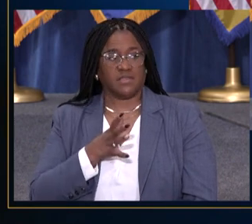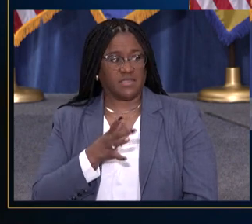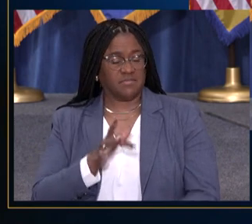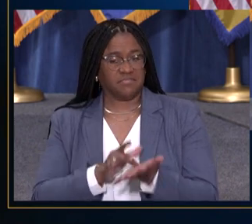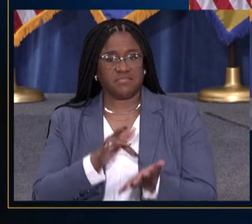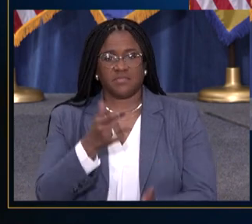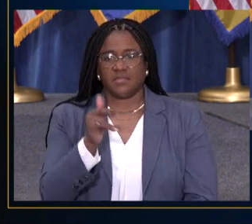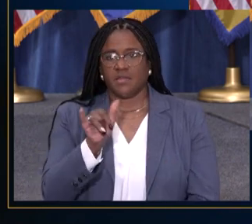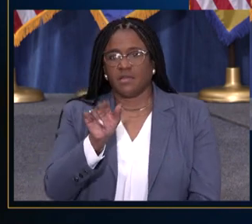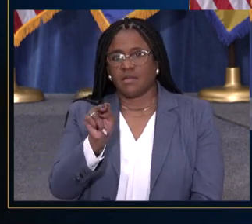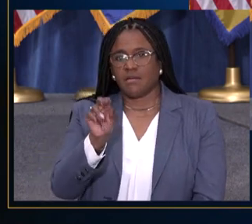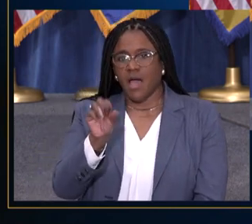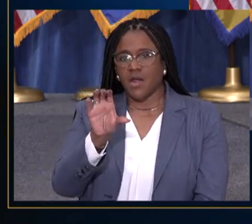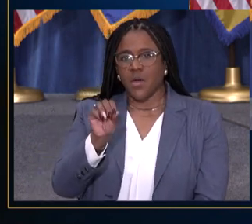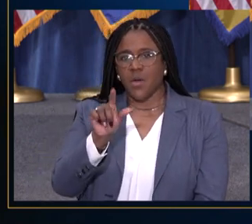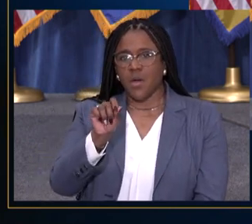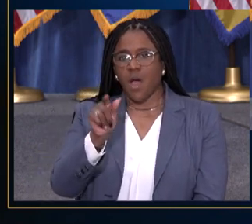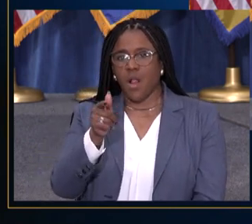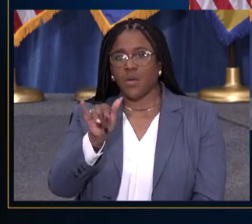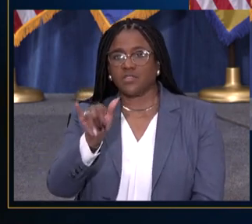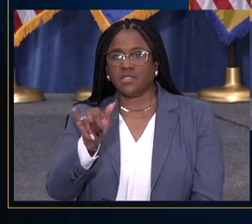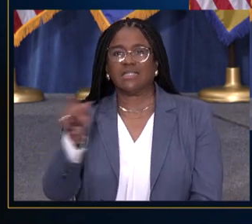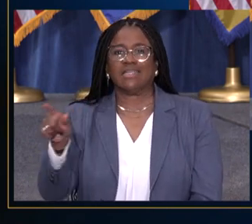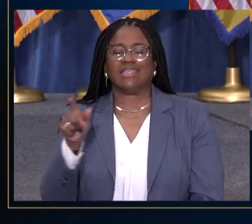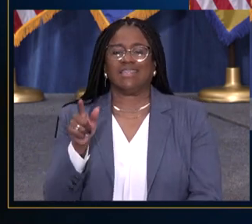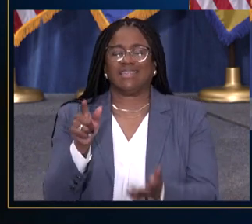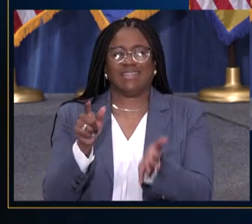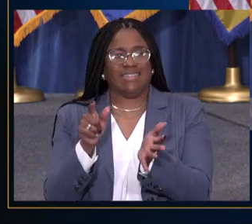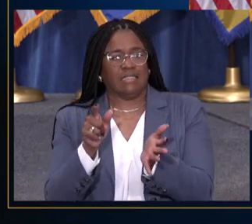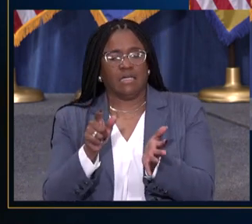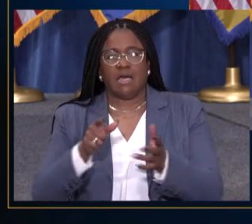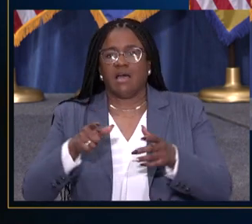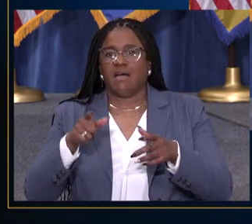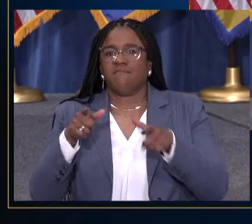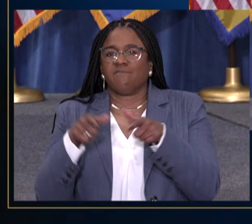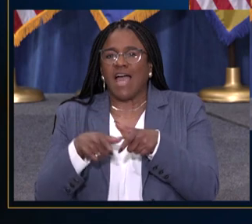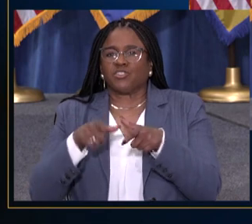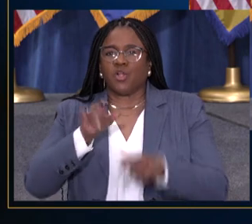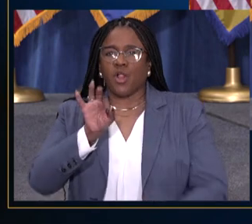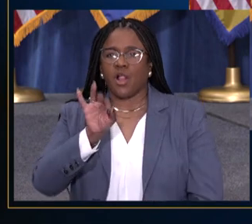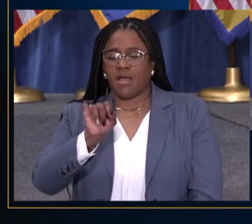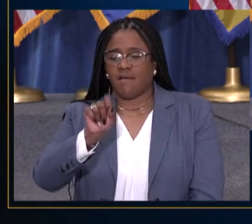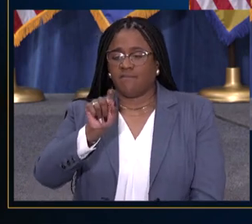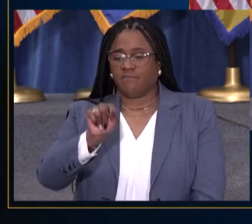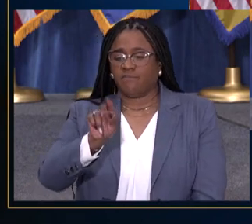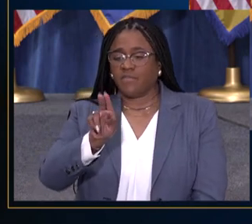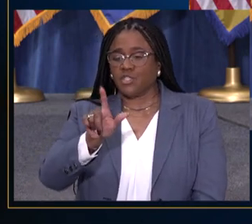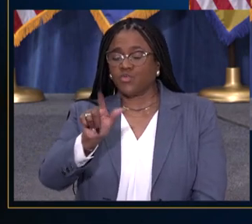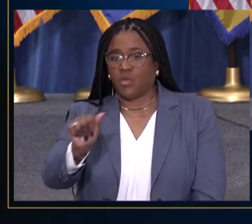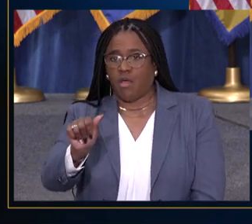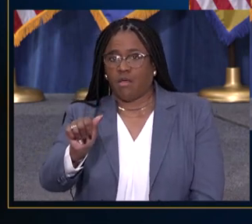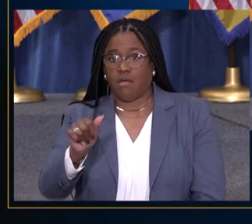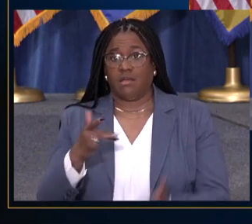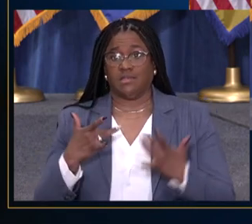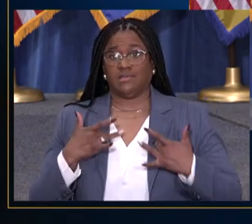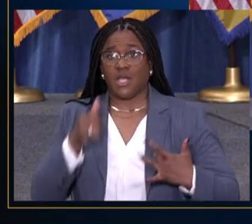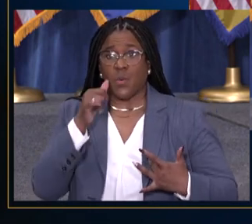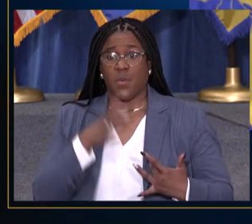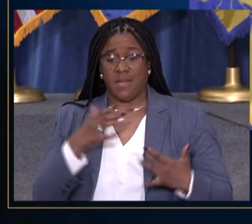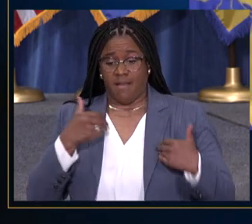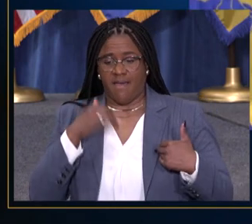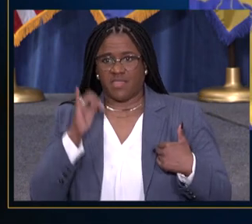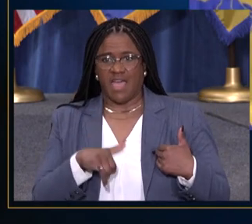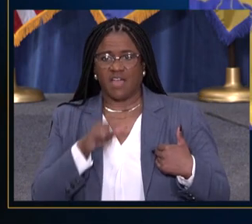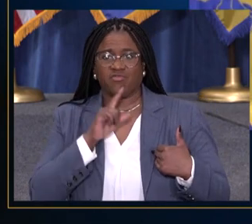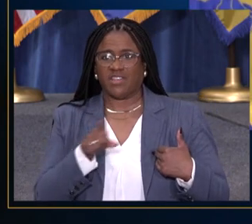surgical techniques to repair what we call a vesico-vaginal fistula, it's a condition that's often debilitating for women,